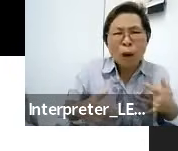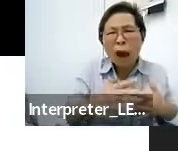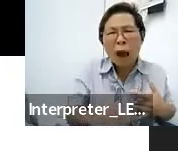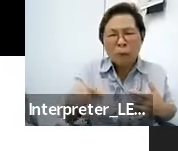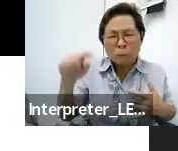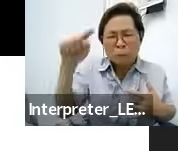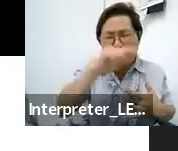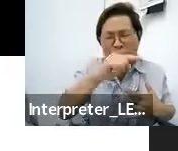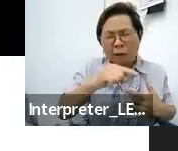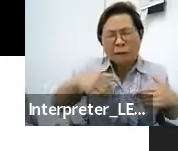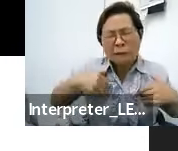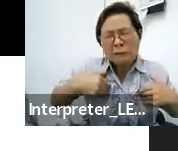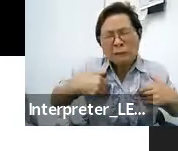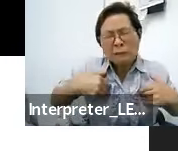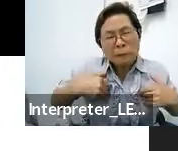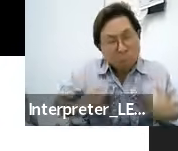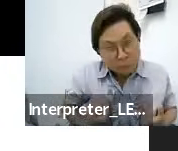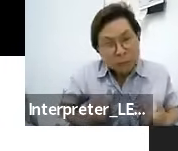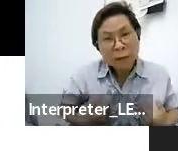fatigue,